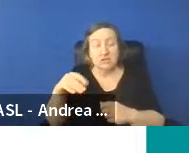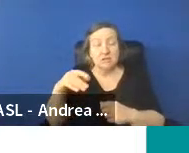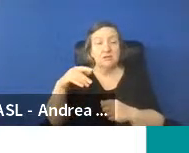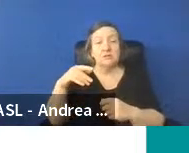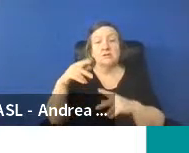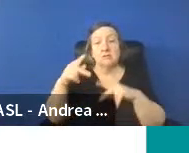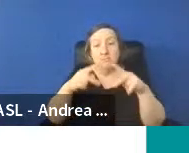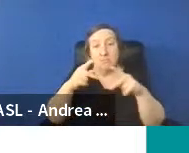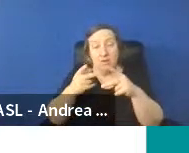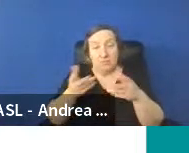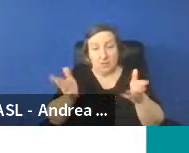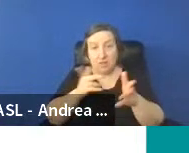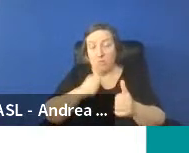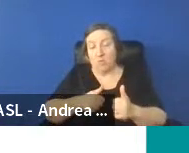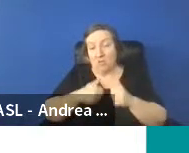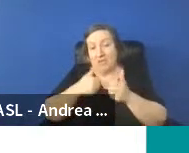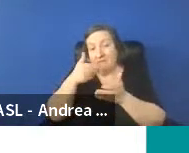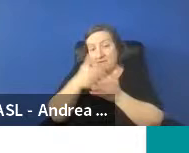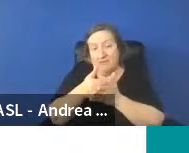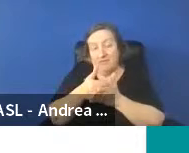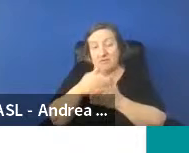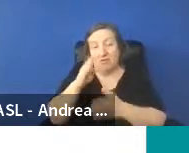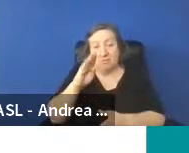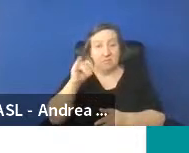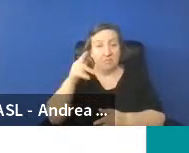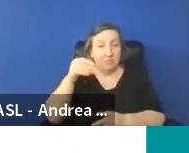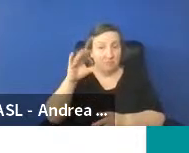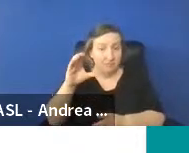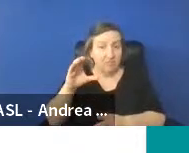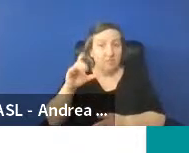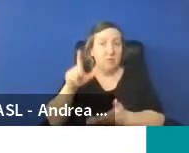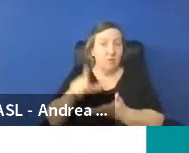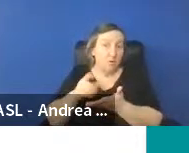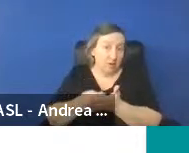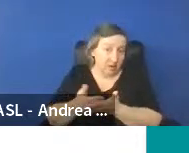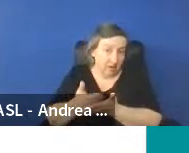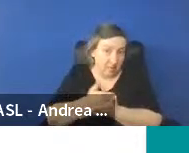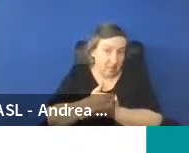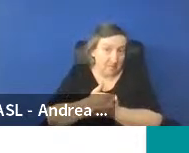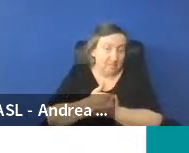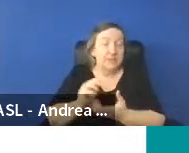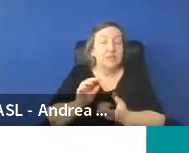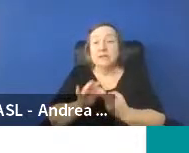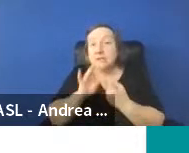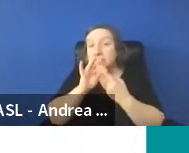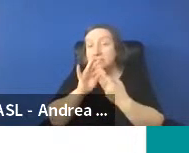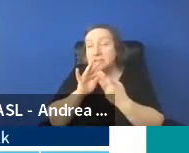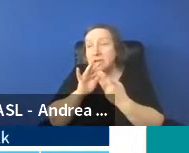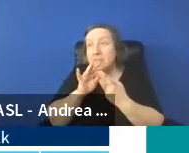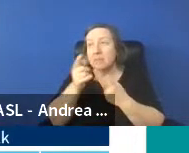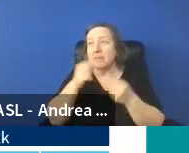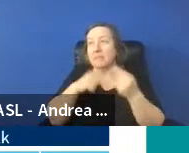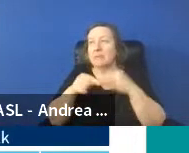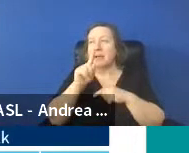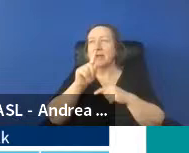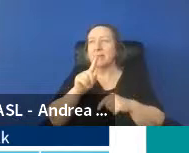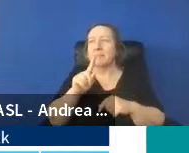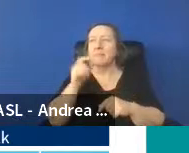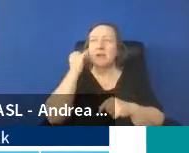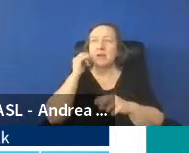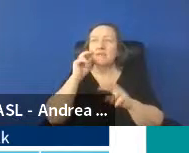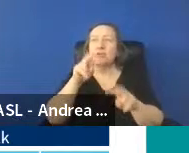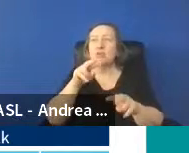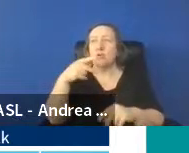populations who live around them that are BIPOC and low-income. The one exception, I'll go back to this. You look at